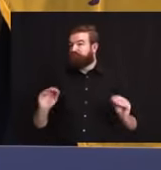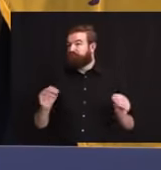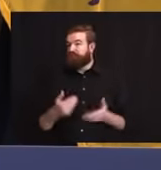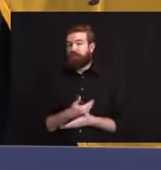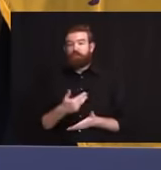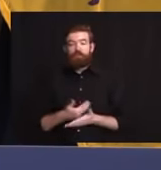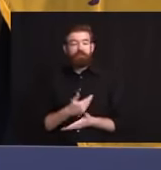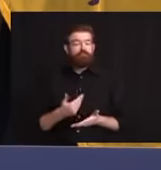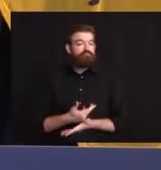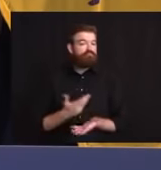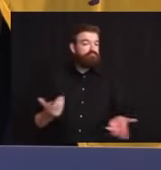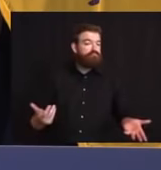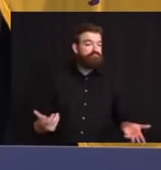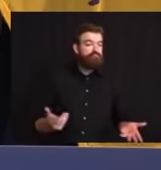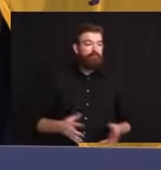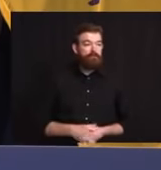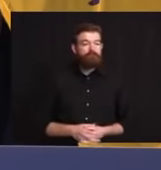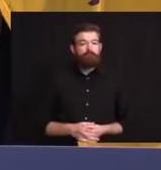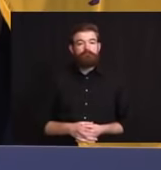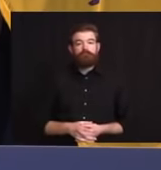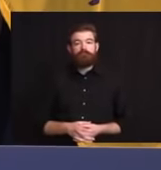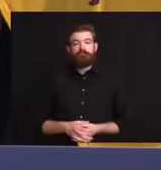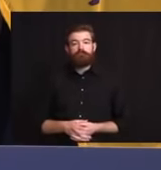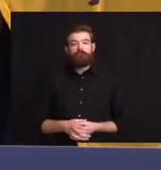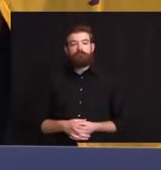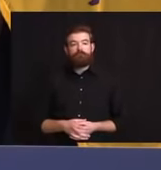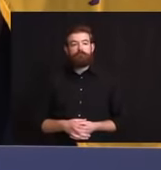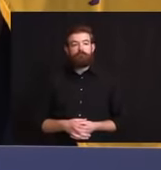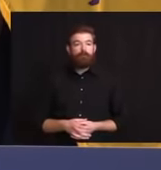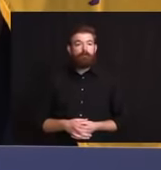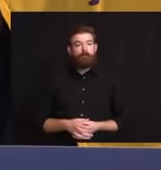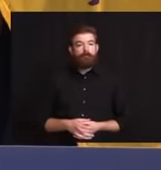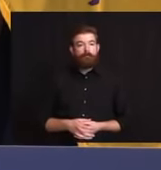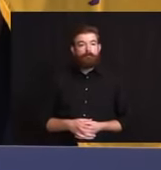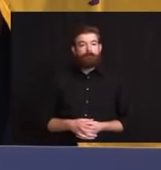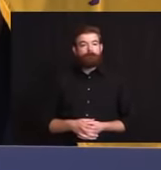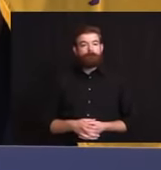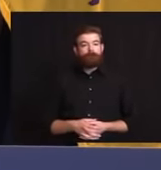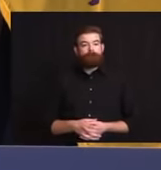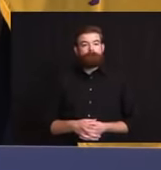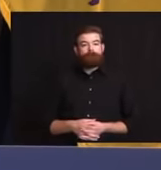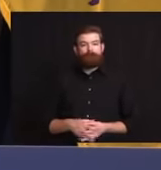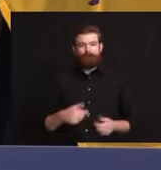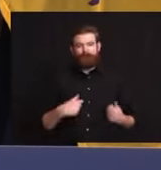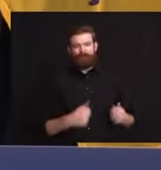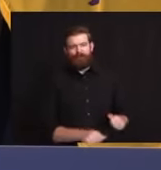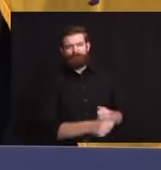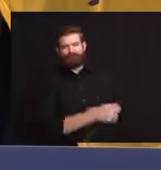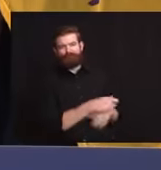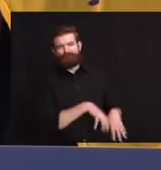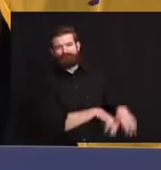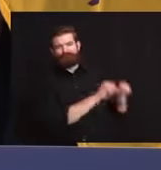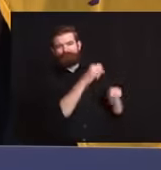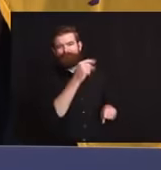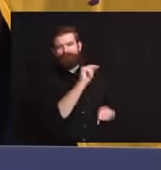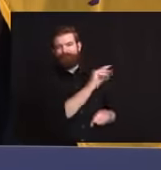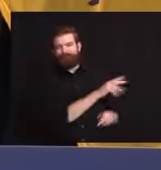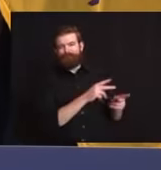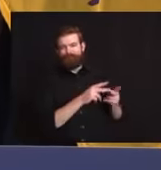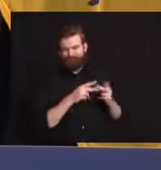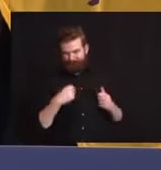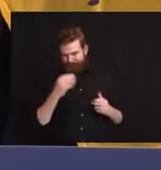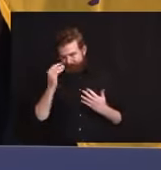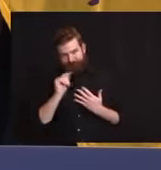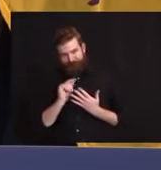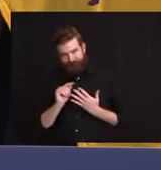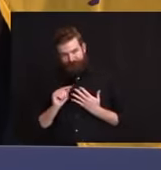And again, that's I'm doing my stand-in role, playing the role of Colonel Pat Callahan. We'll be virtual, Mahan,